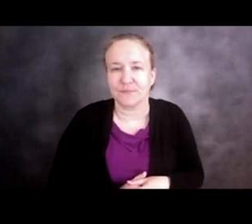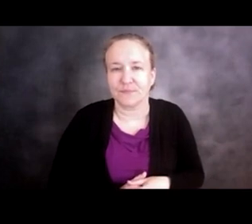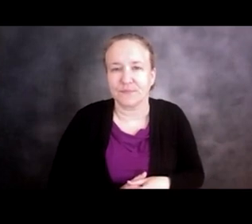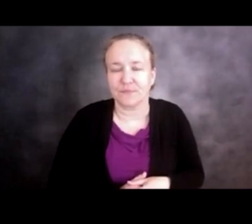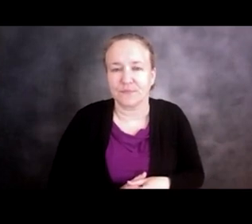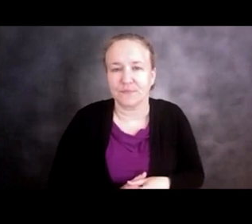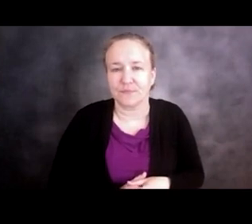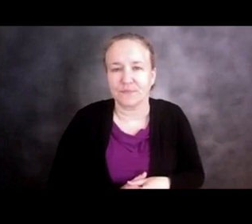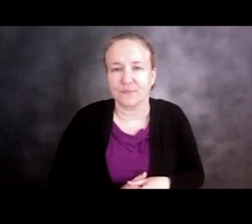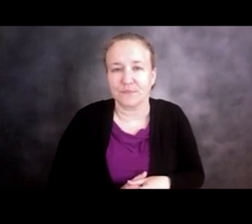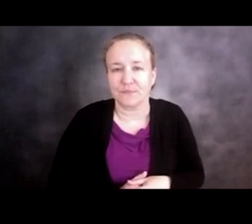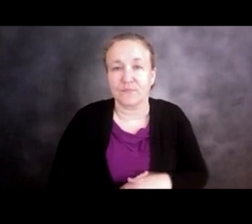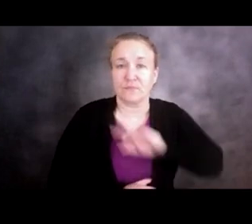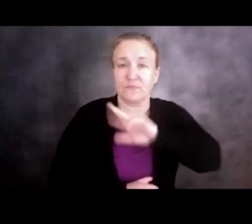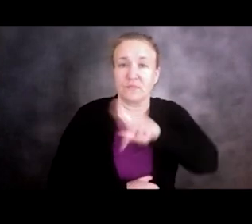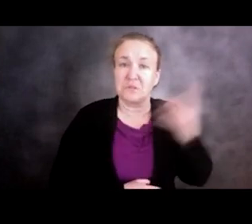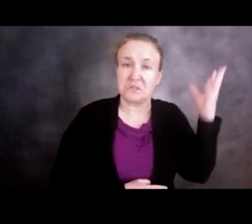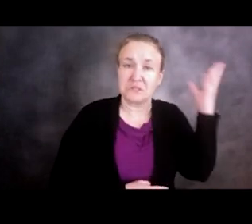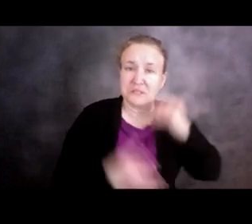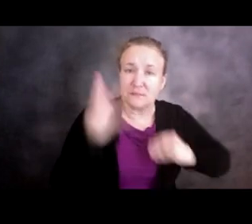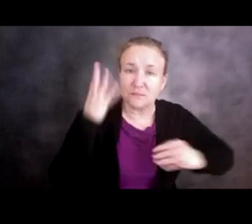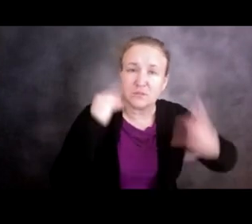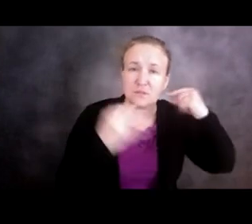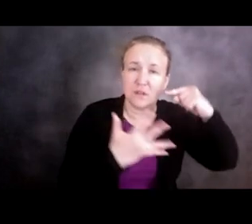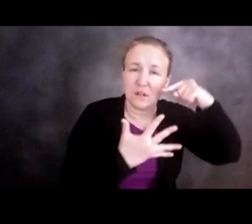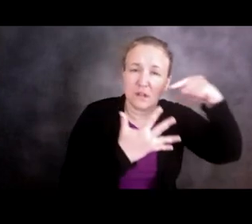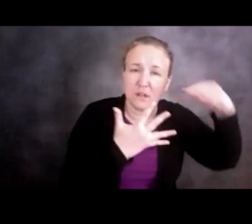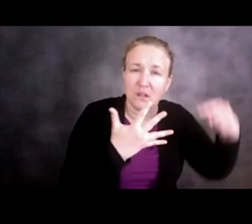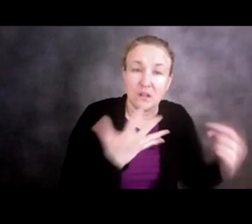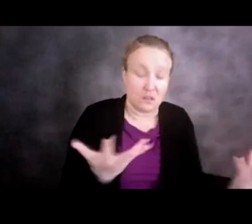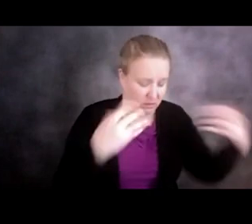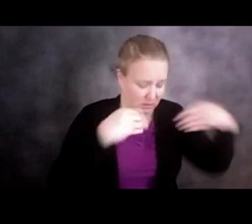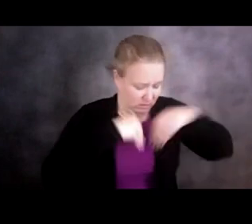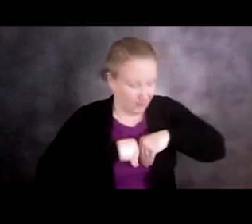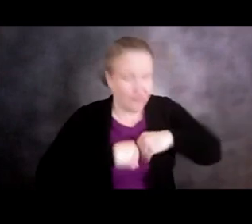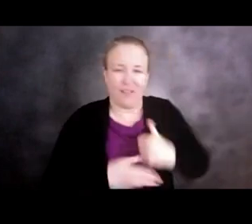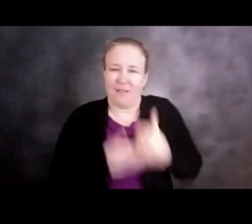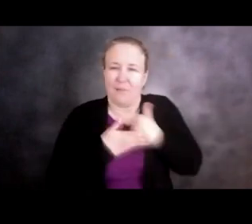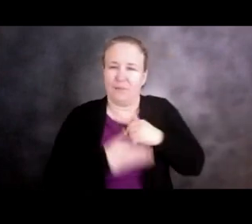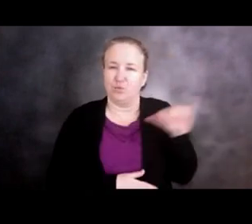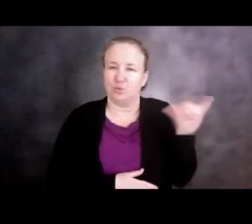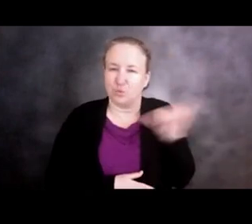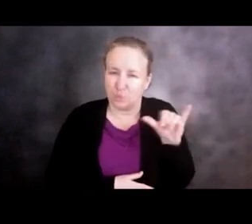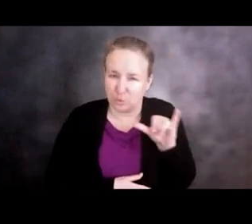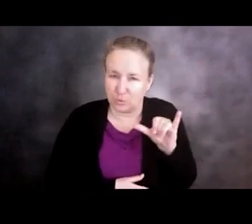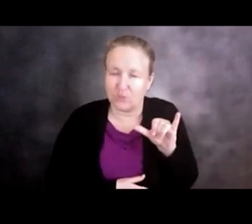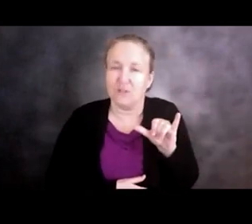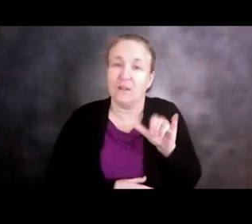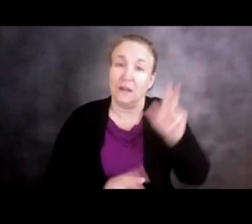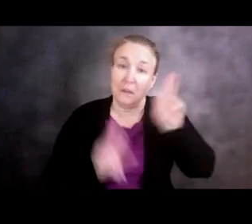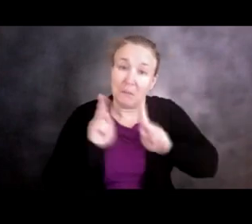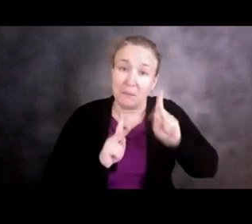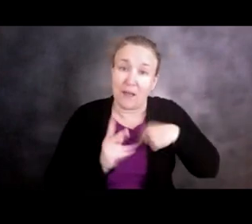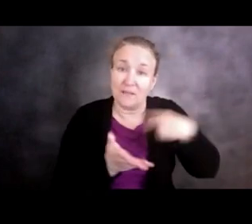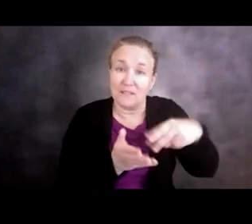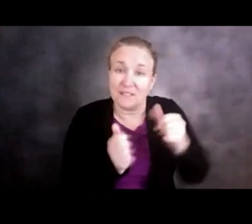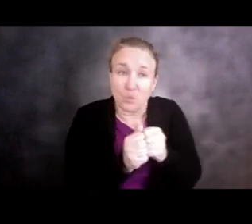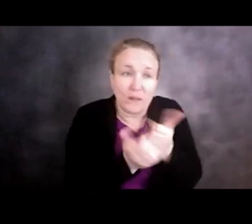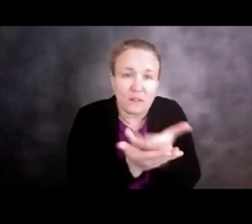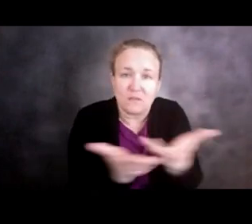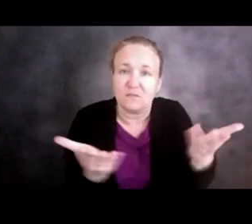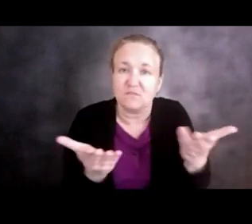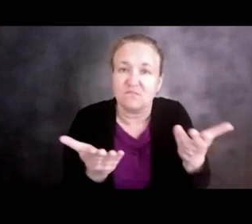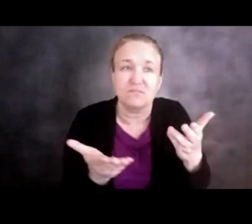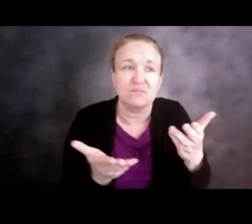Those personal experiences in life really do help me. Also, the people who I dance with, taking from